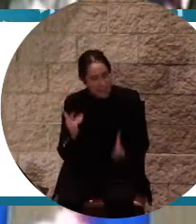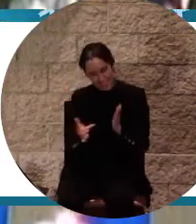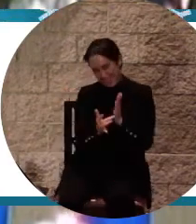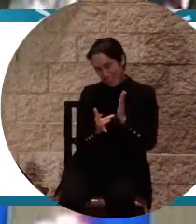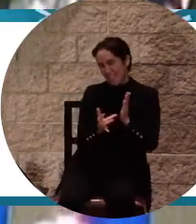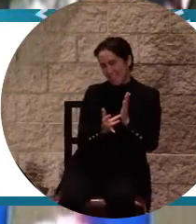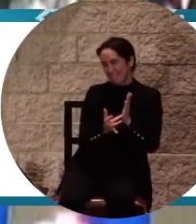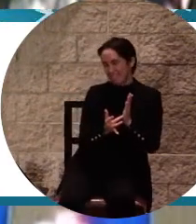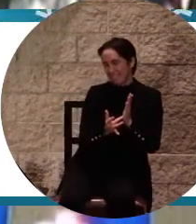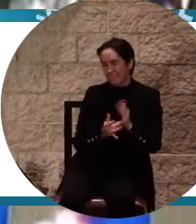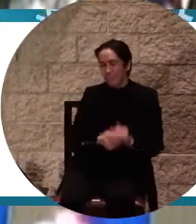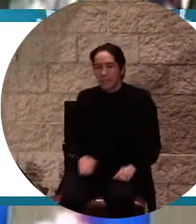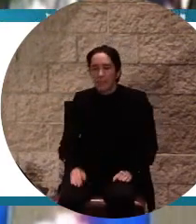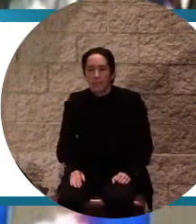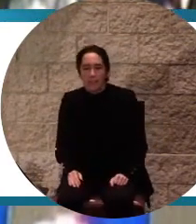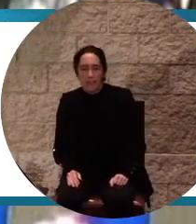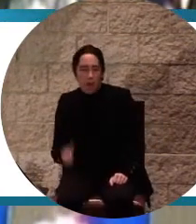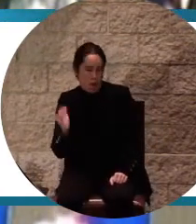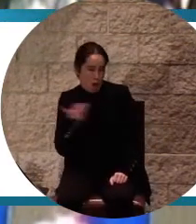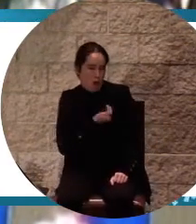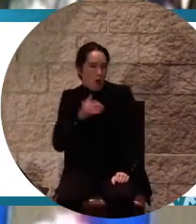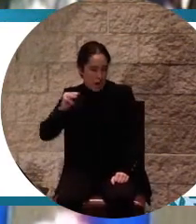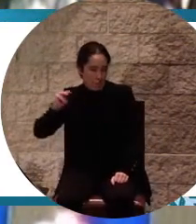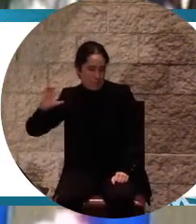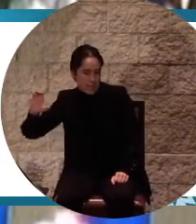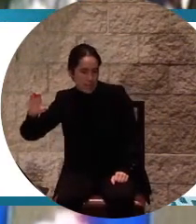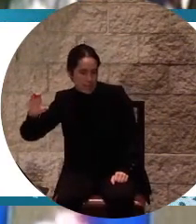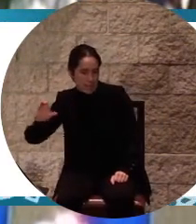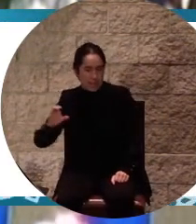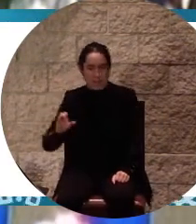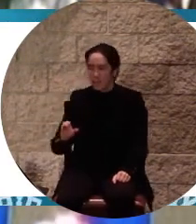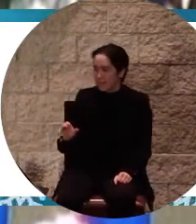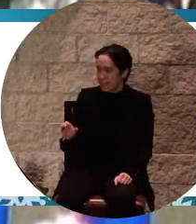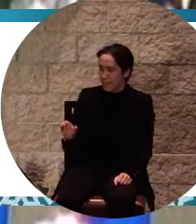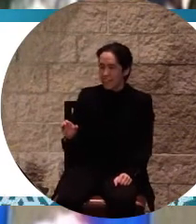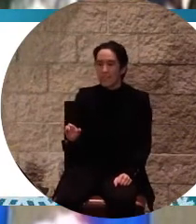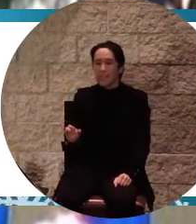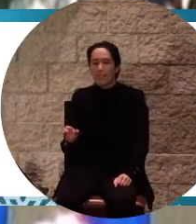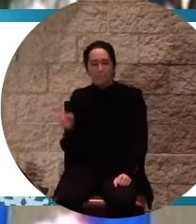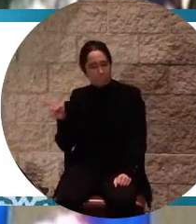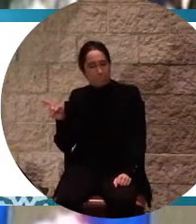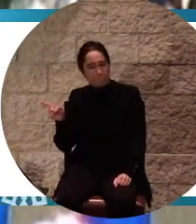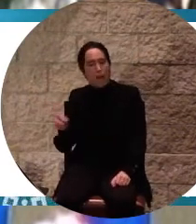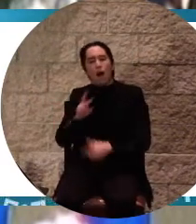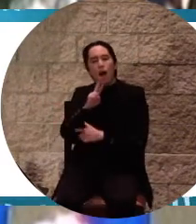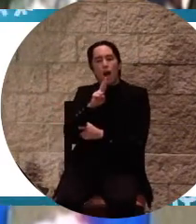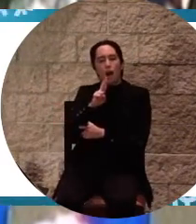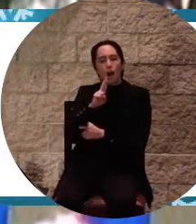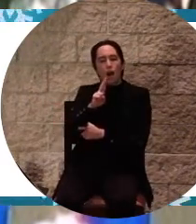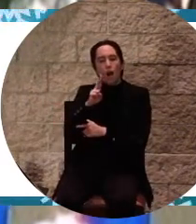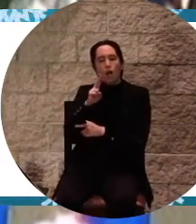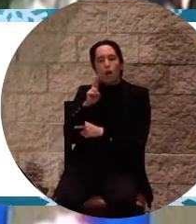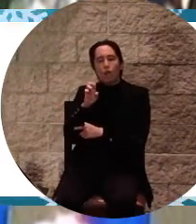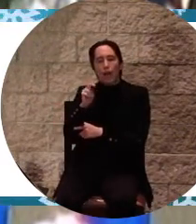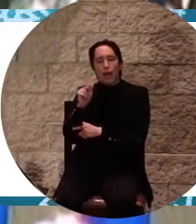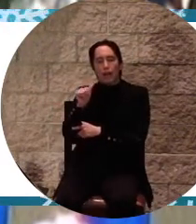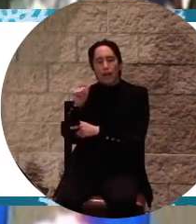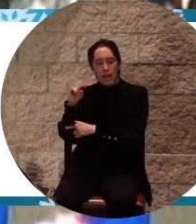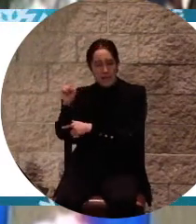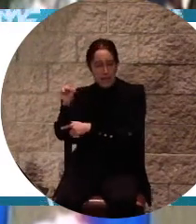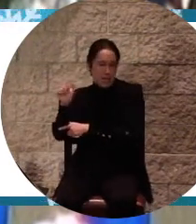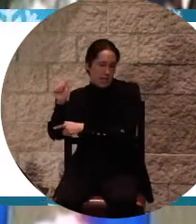is no stranger. He is indeed a Renaissance man whose career